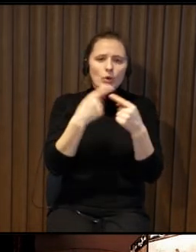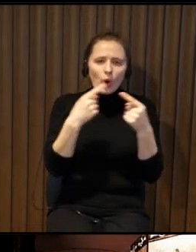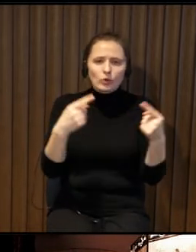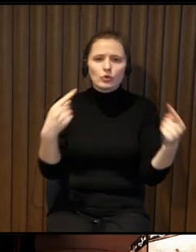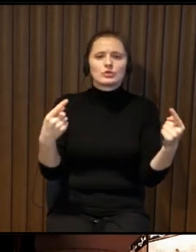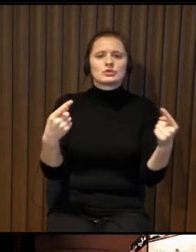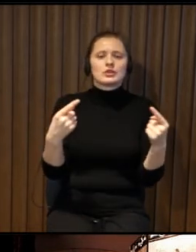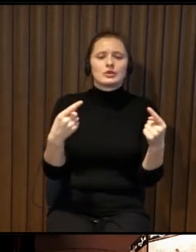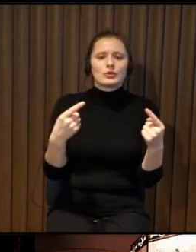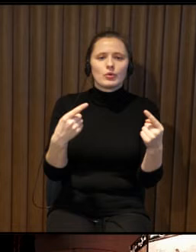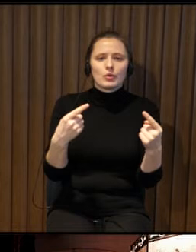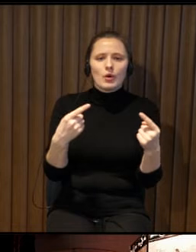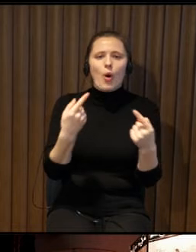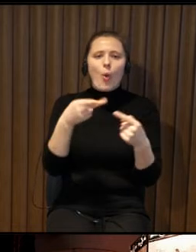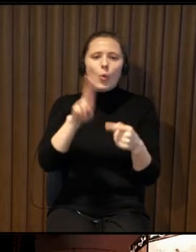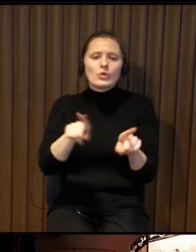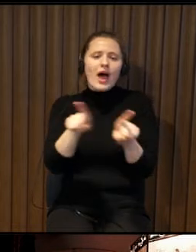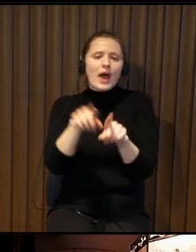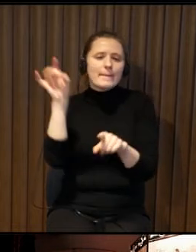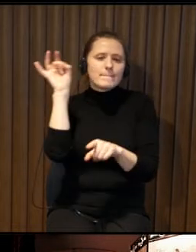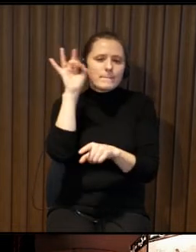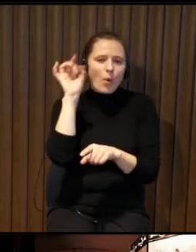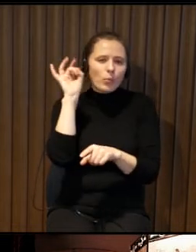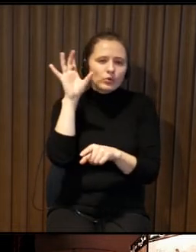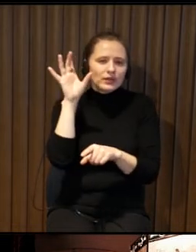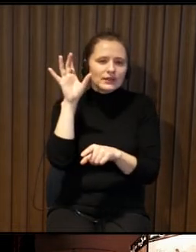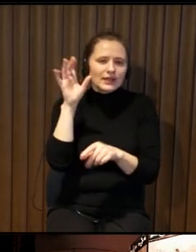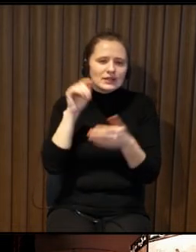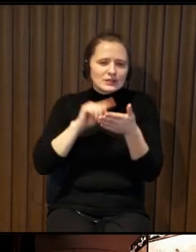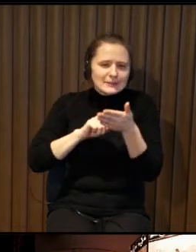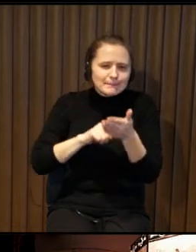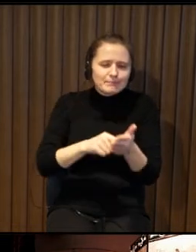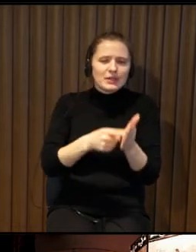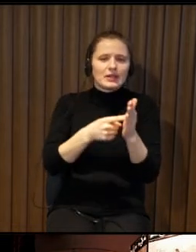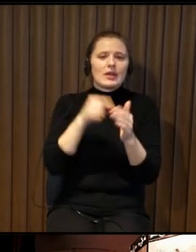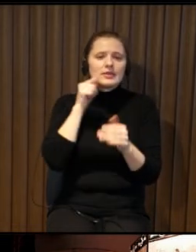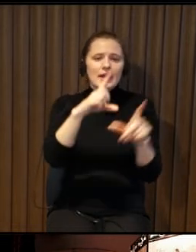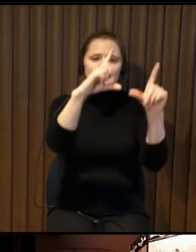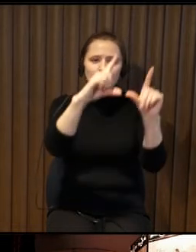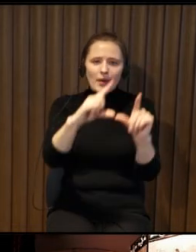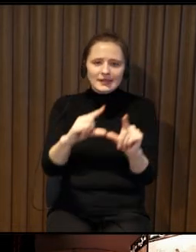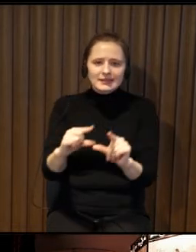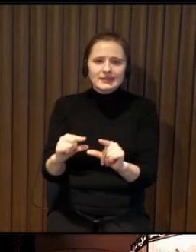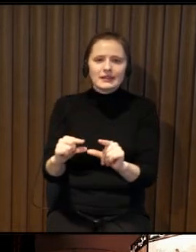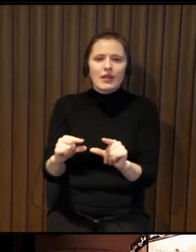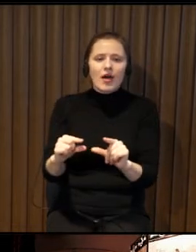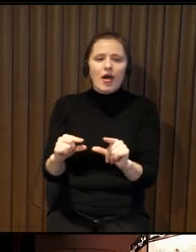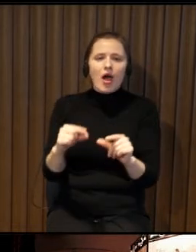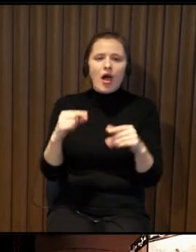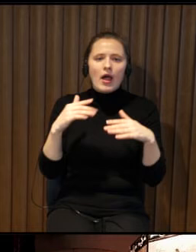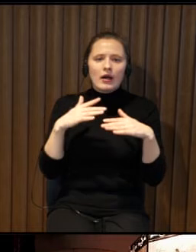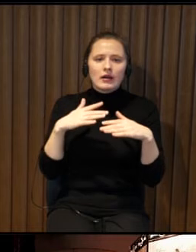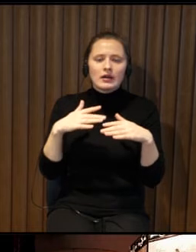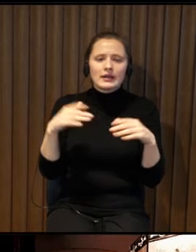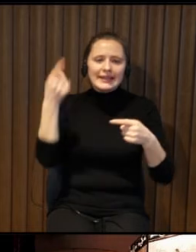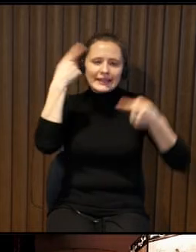all reduces innovation. It leads to greater conformance, to lock-in, to reduced flexibility,